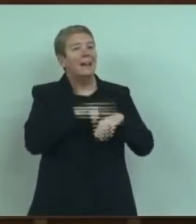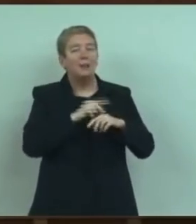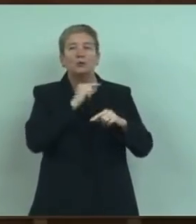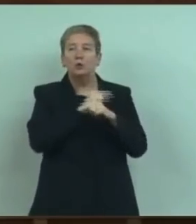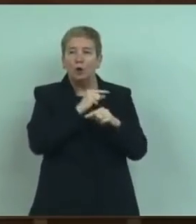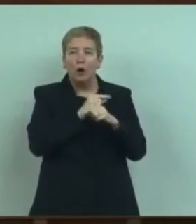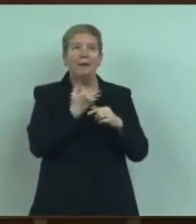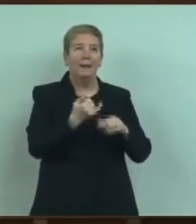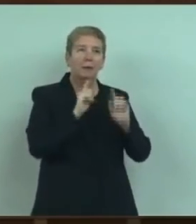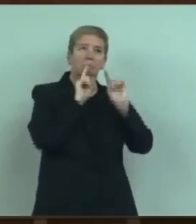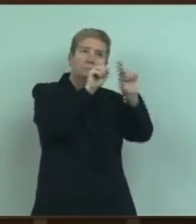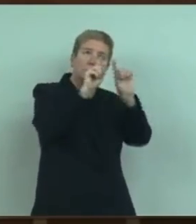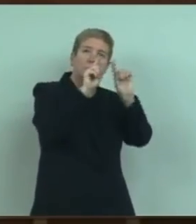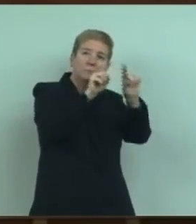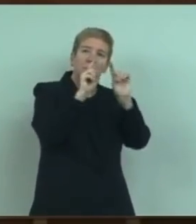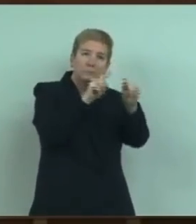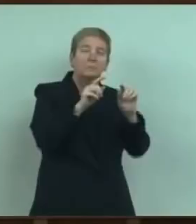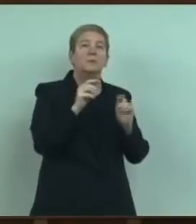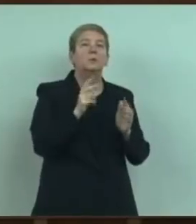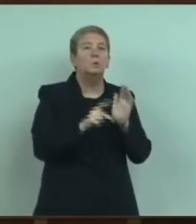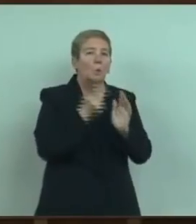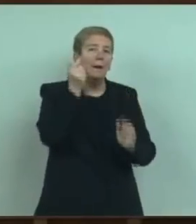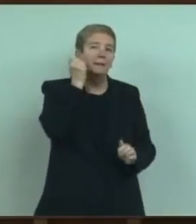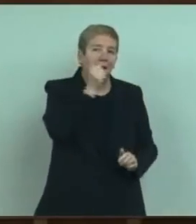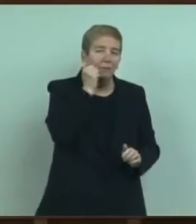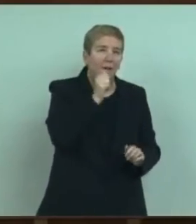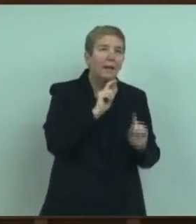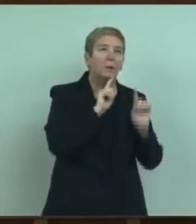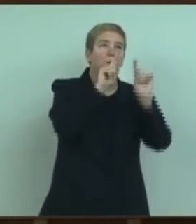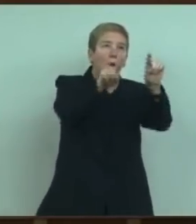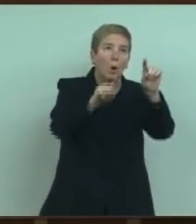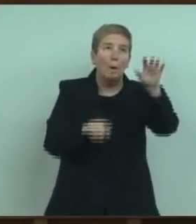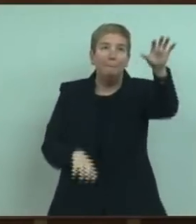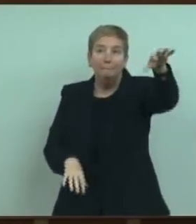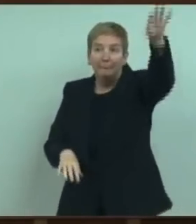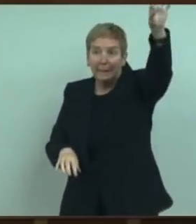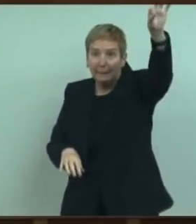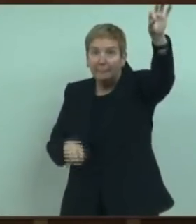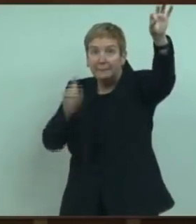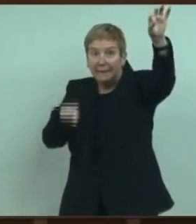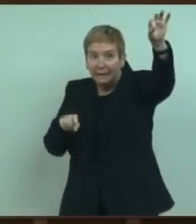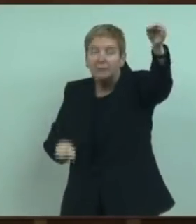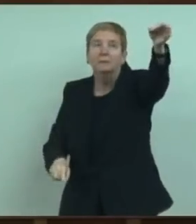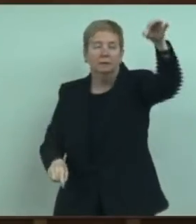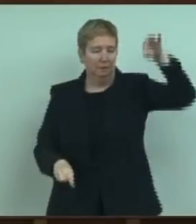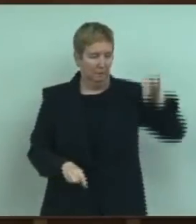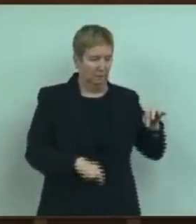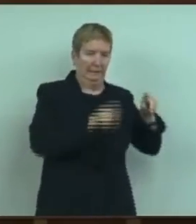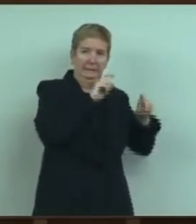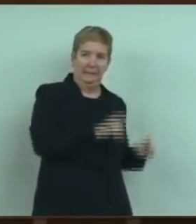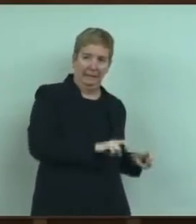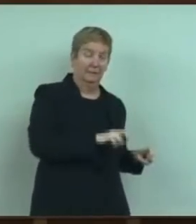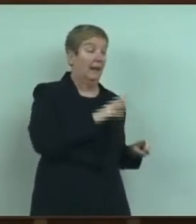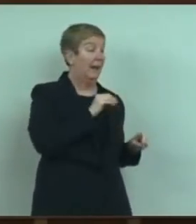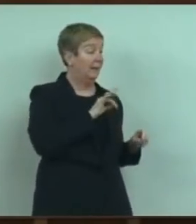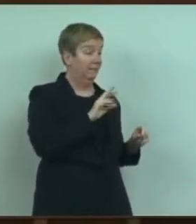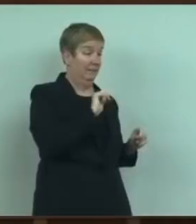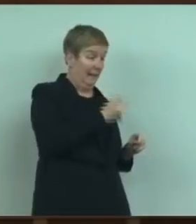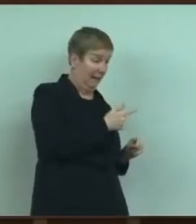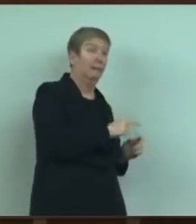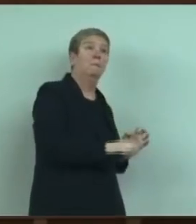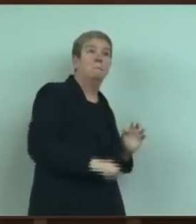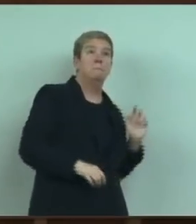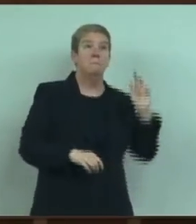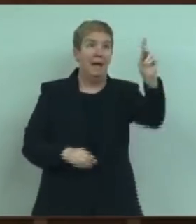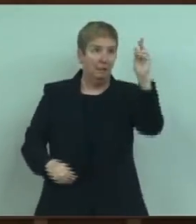Juan Regional every day to pick up specimens, both to identify positive cases, but also to help turn around negative cases quickly so we can free